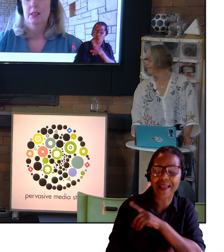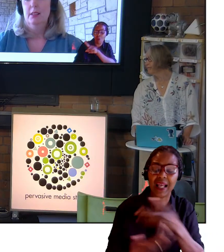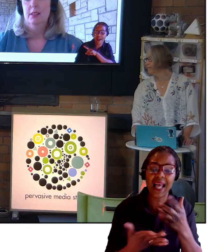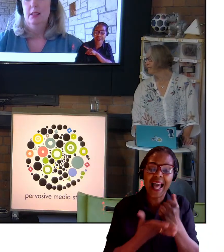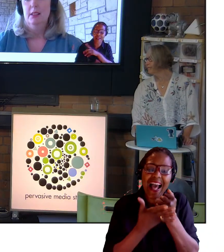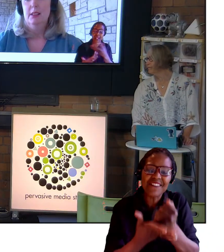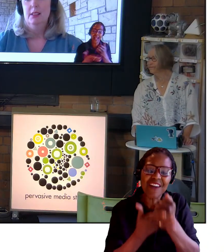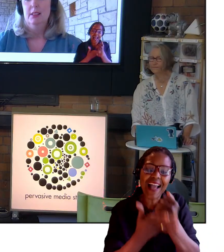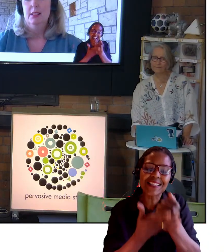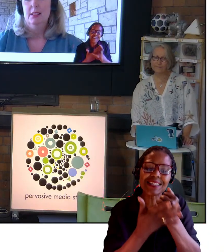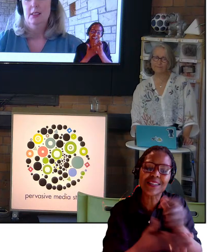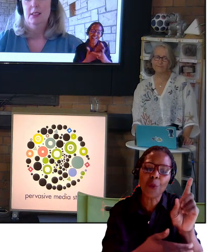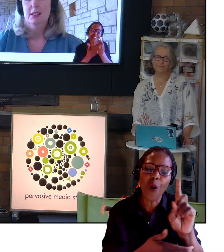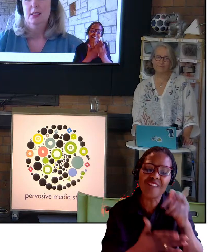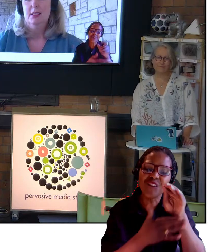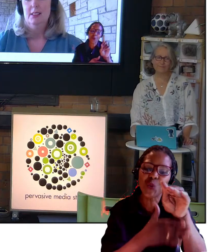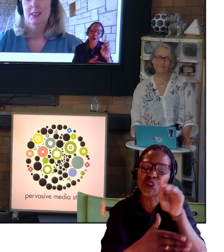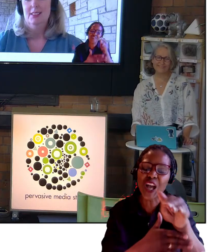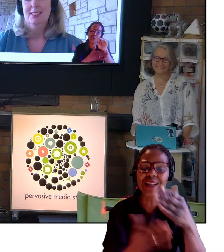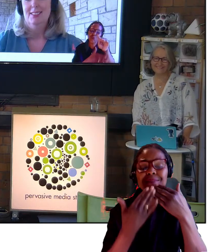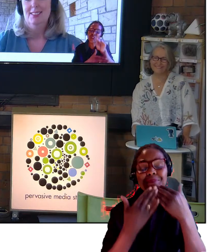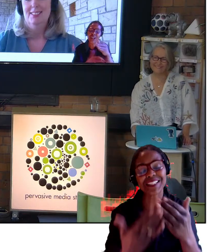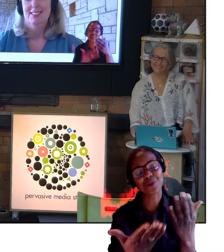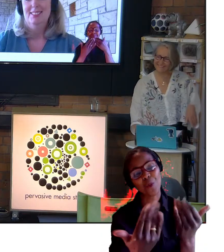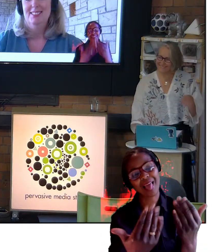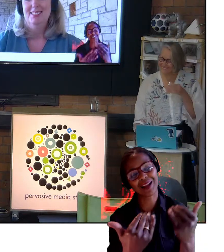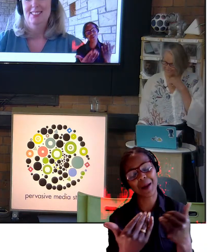So please join me in giving a very warm welcome to Michelle and Ruth.